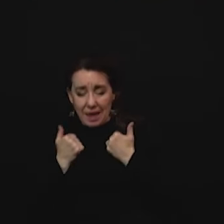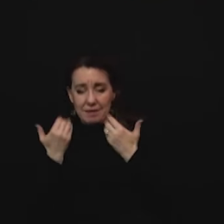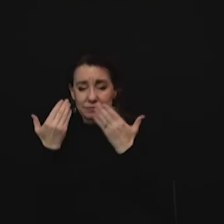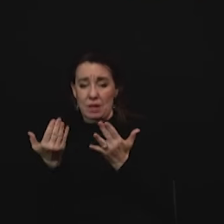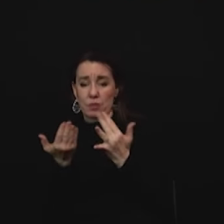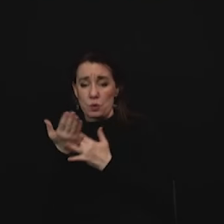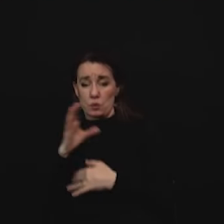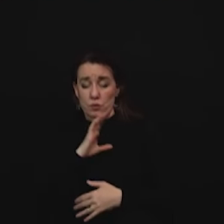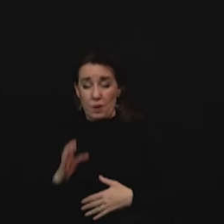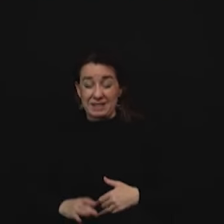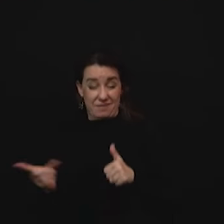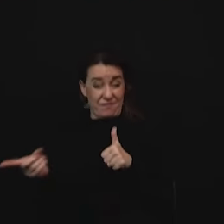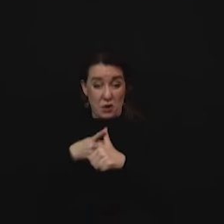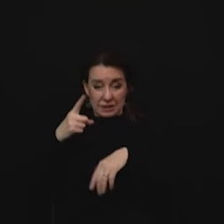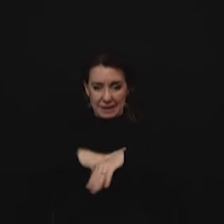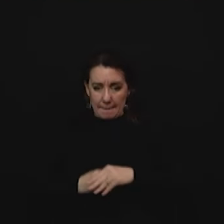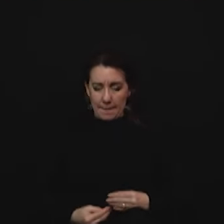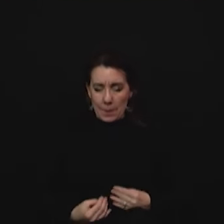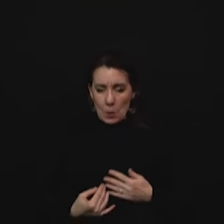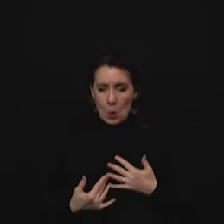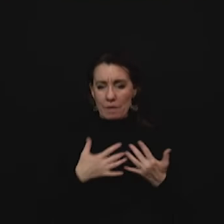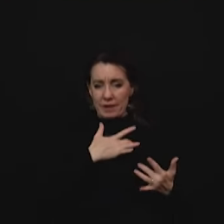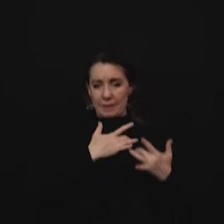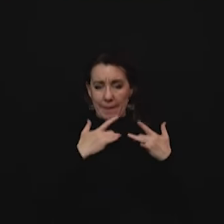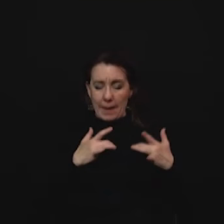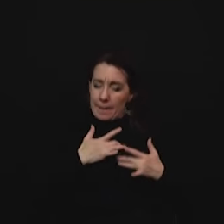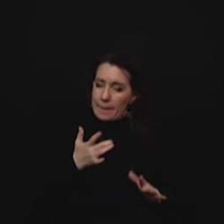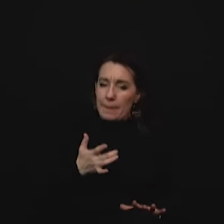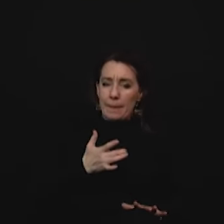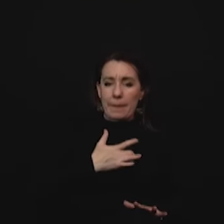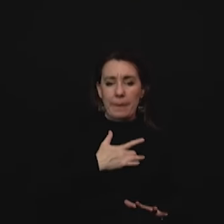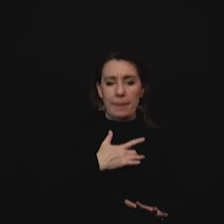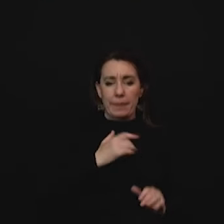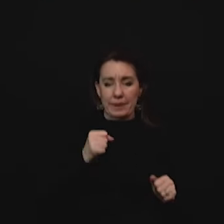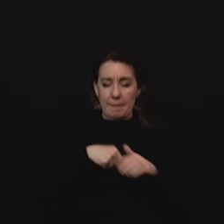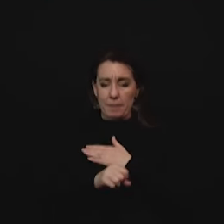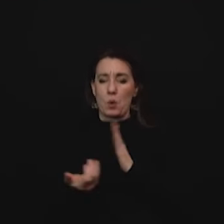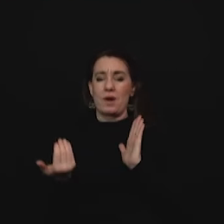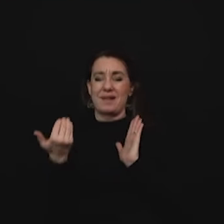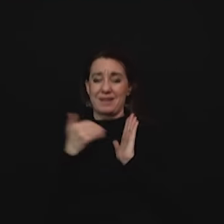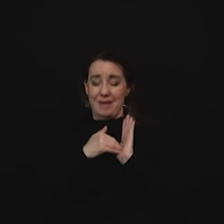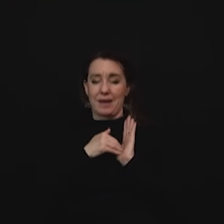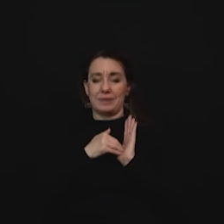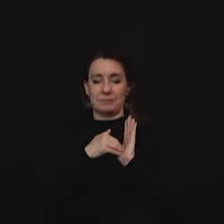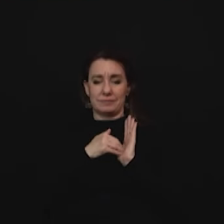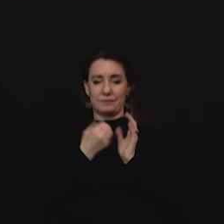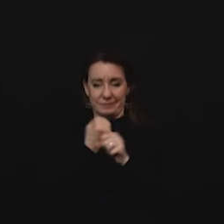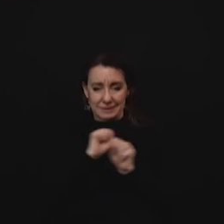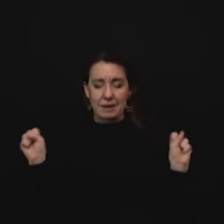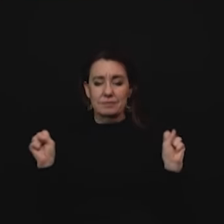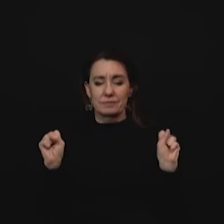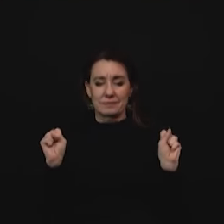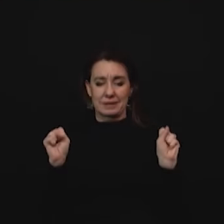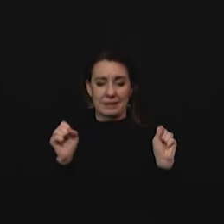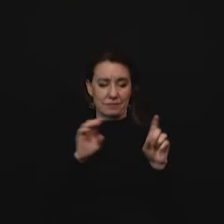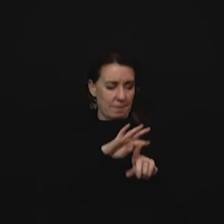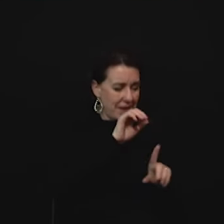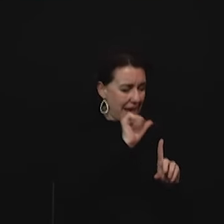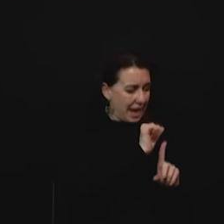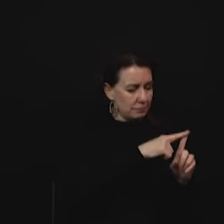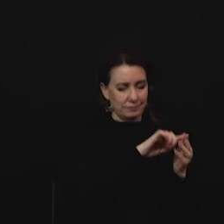first time, Lord, move in hearts. Allow us to be born again, Lord God, born out of Adam and born again into